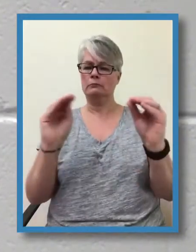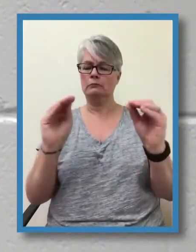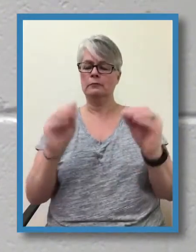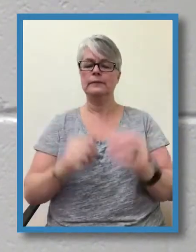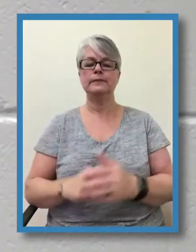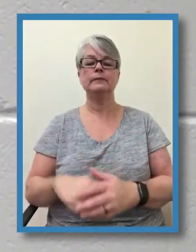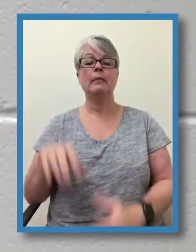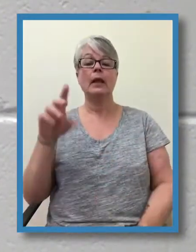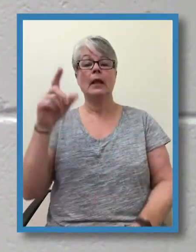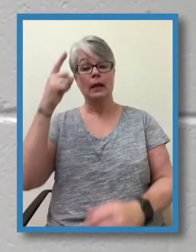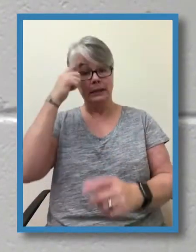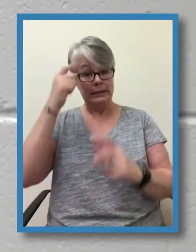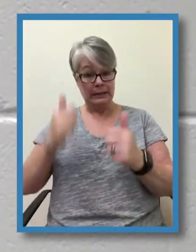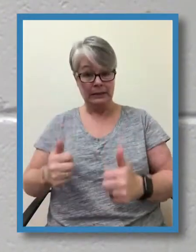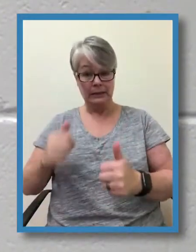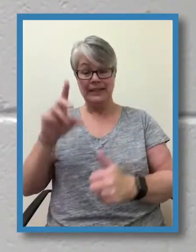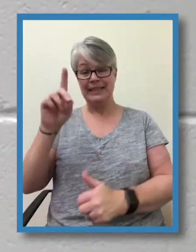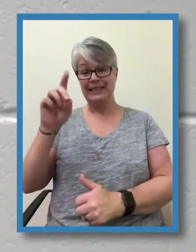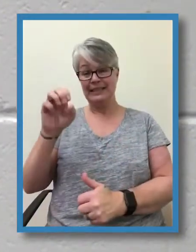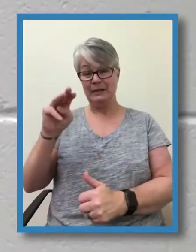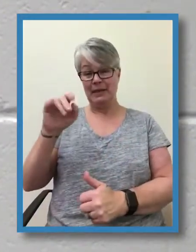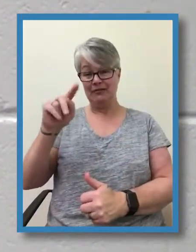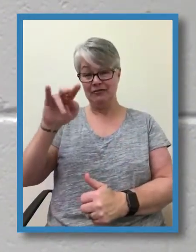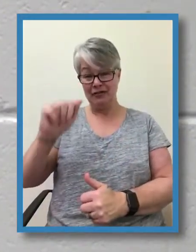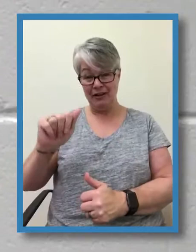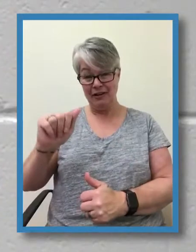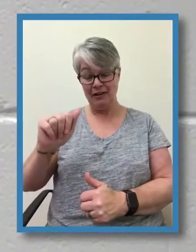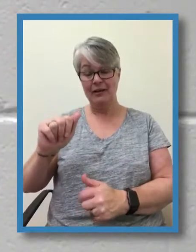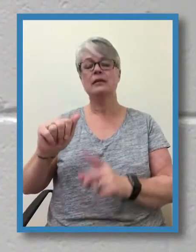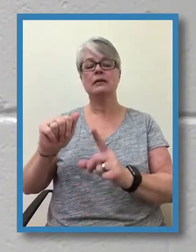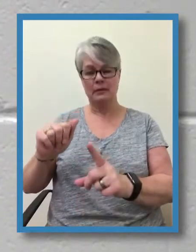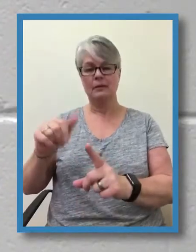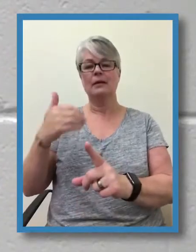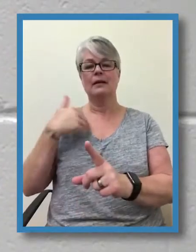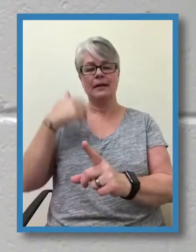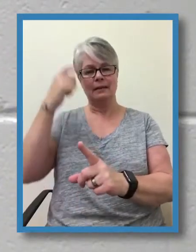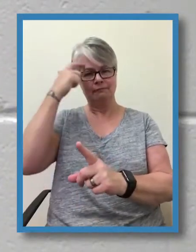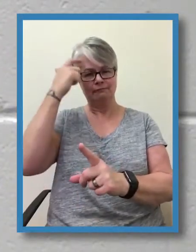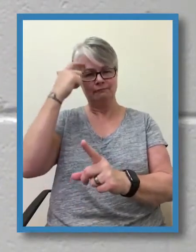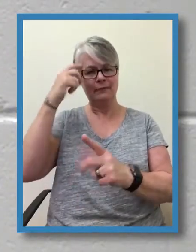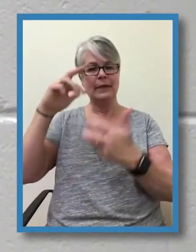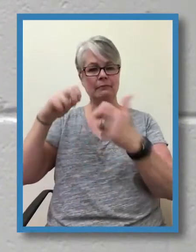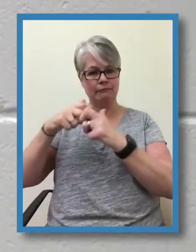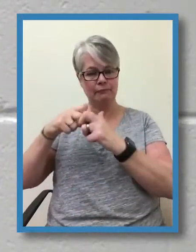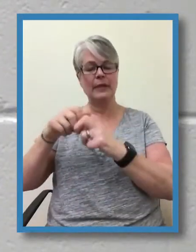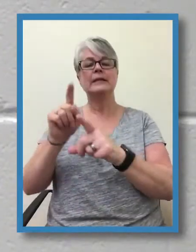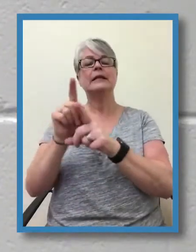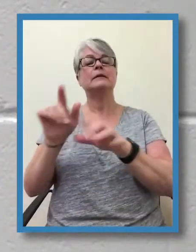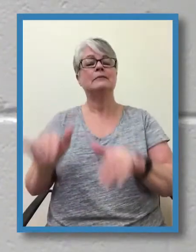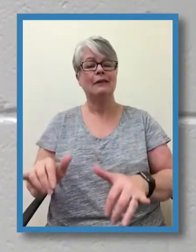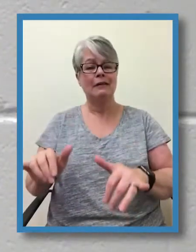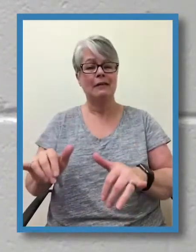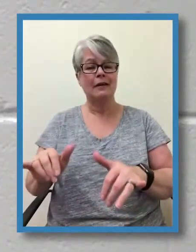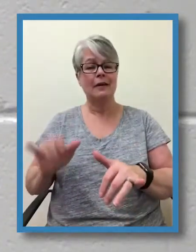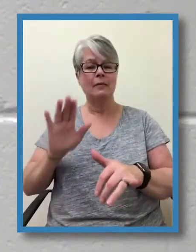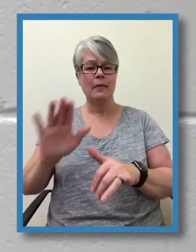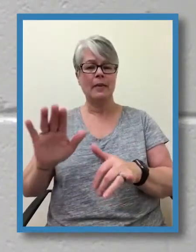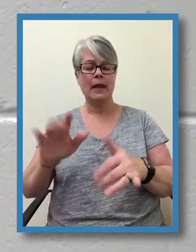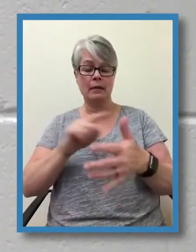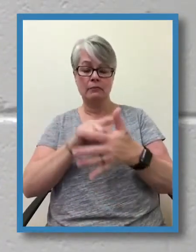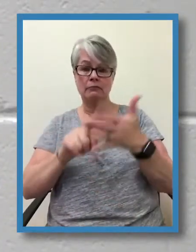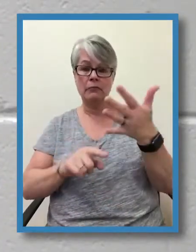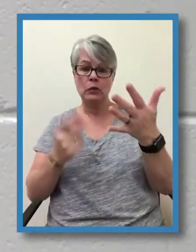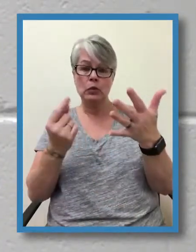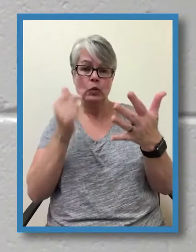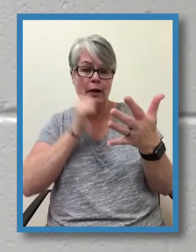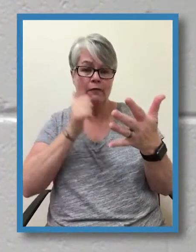those instrumental activities of daily living. Now, across the bottom, you can see there the scale 65 plus and